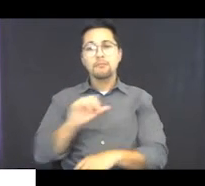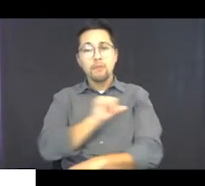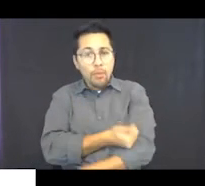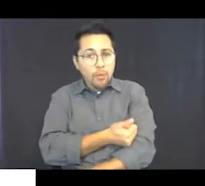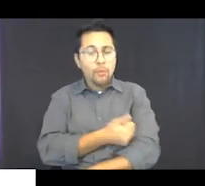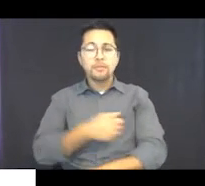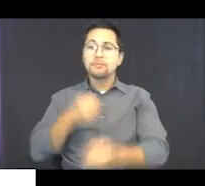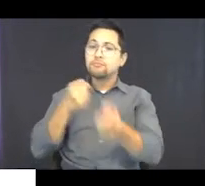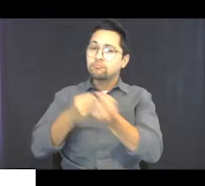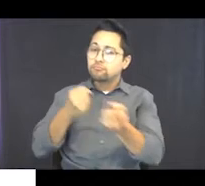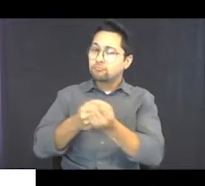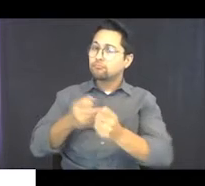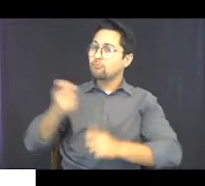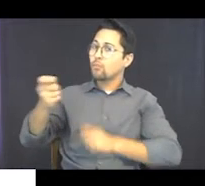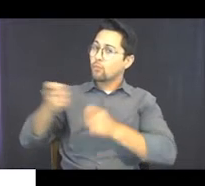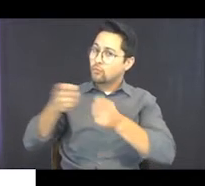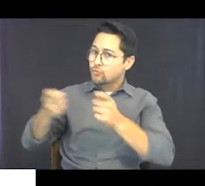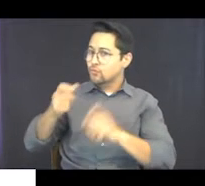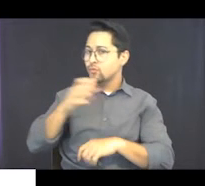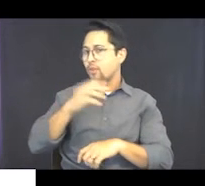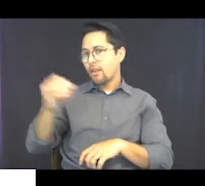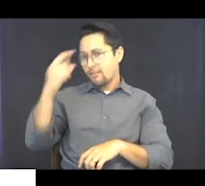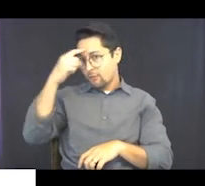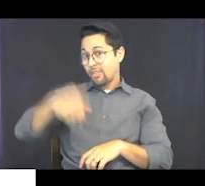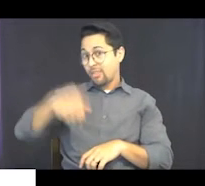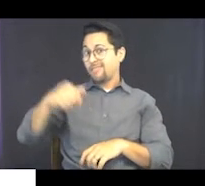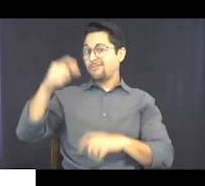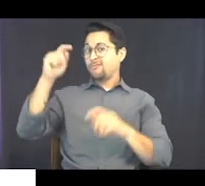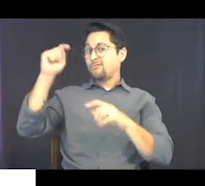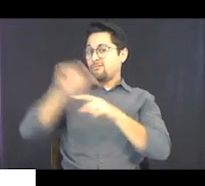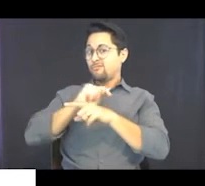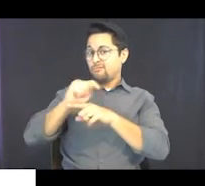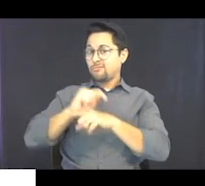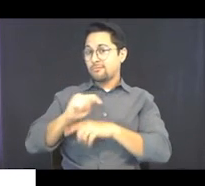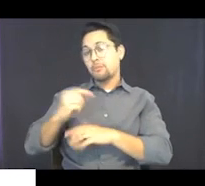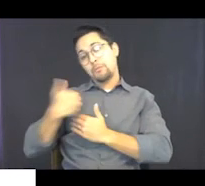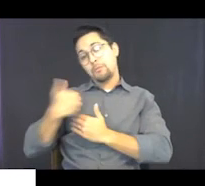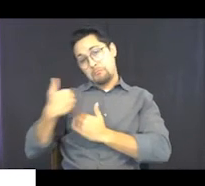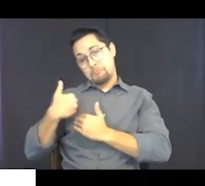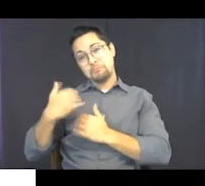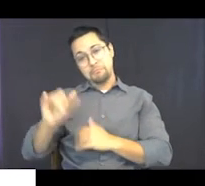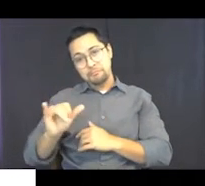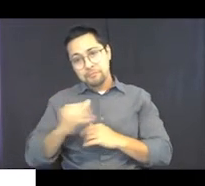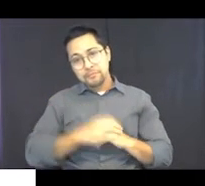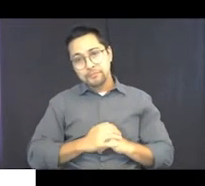support, control, and for the purpose of this training, responsibility.